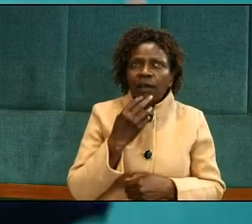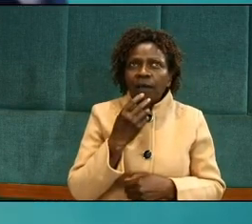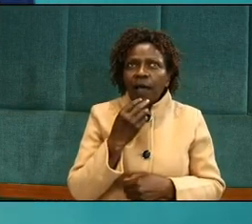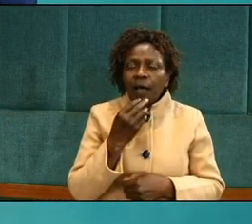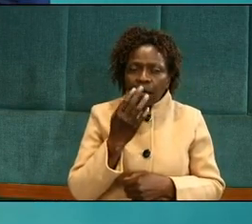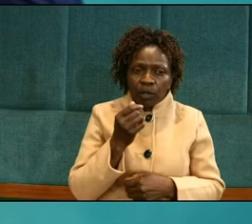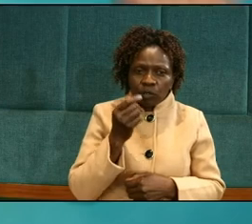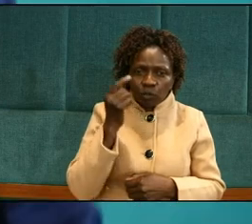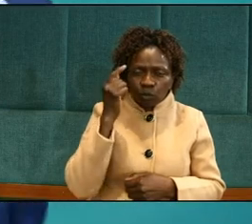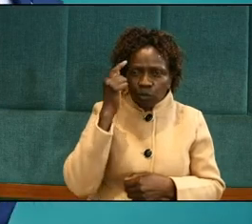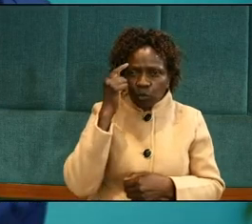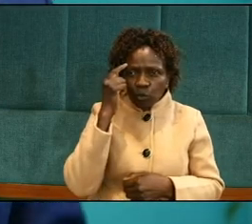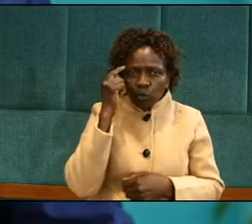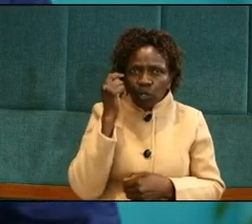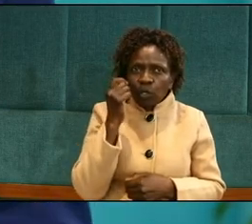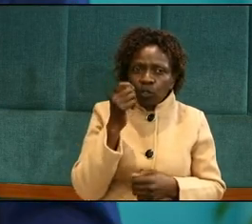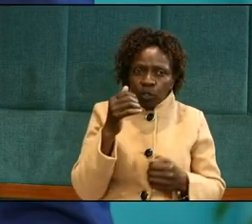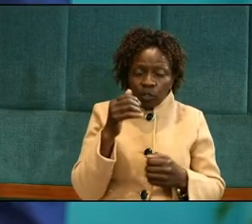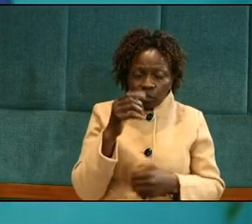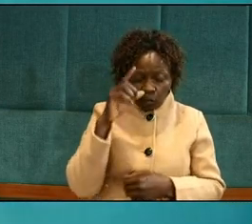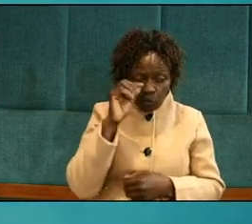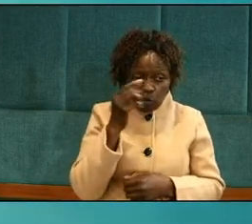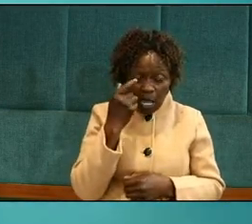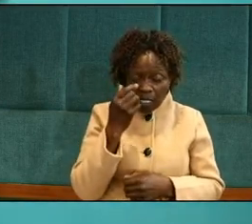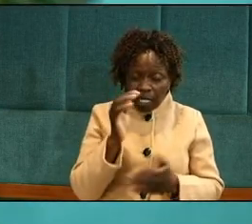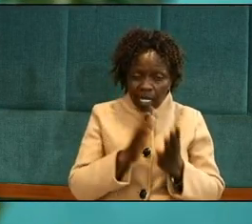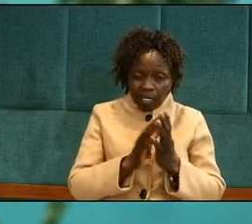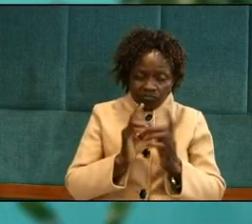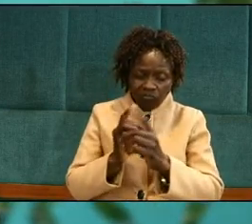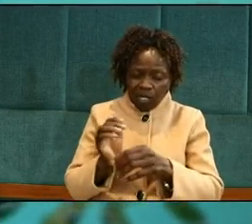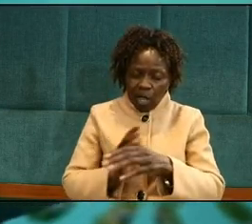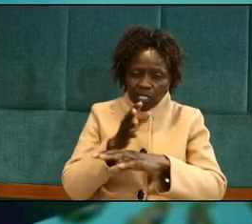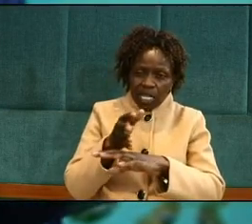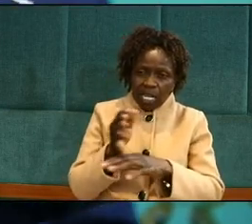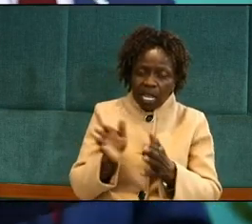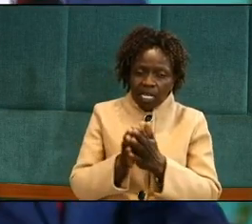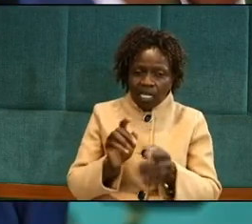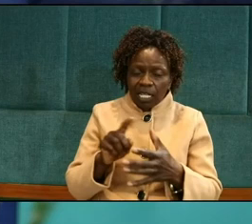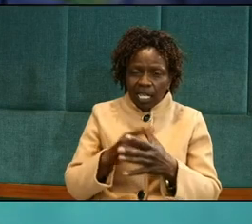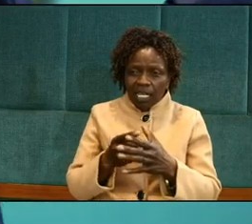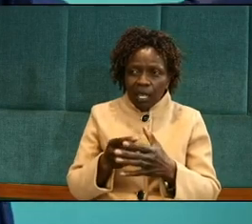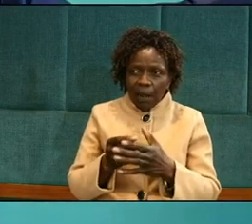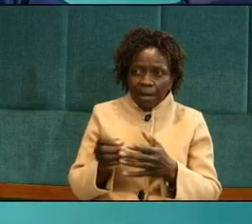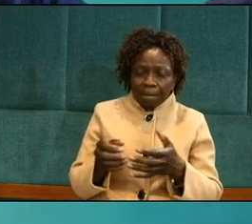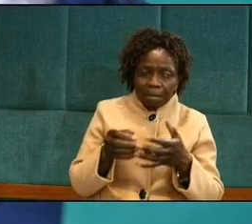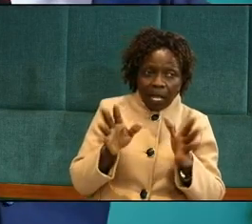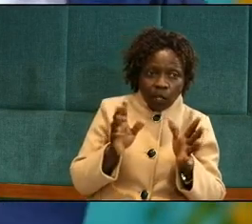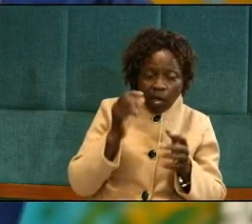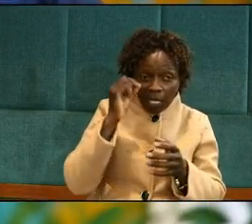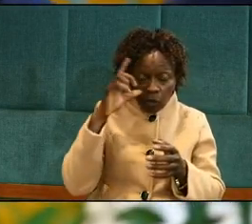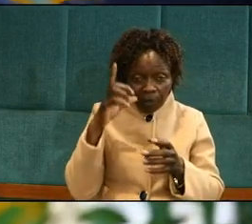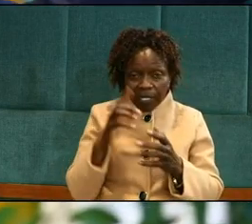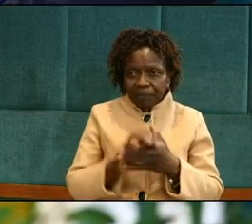want to close your eyes and escort you outside." And then your eyes are